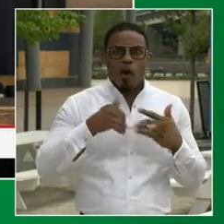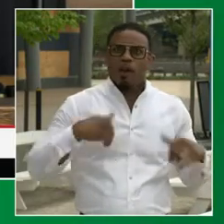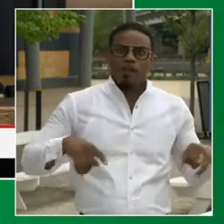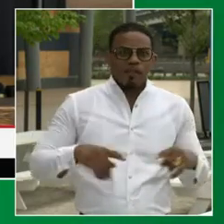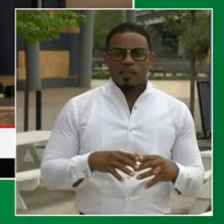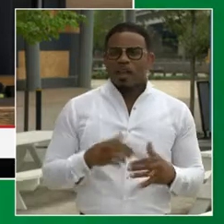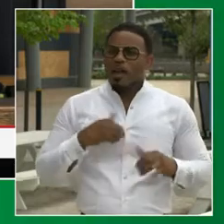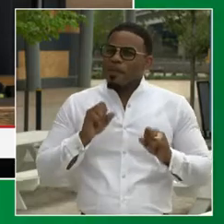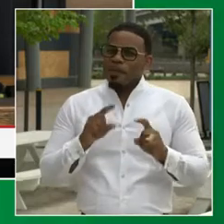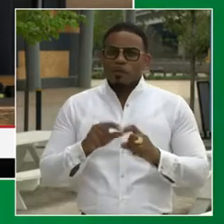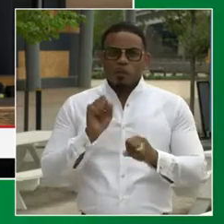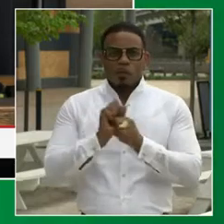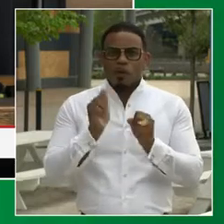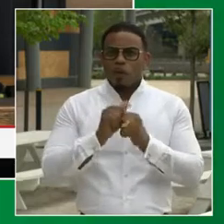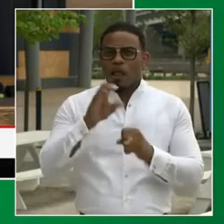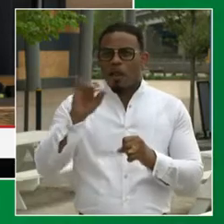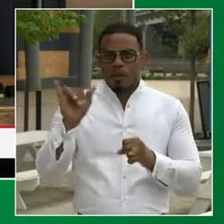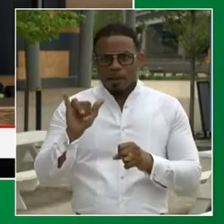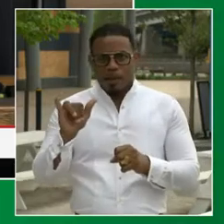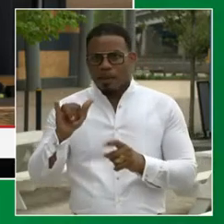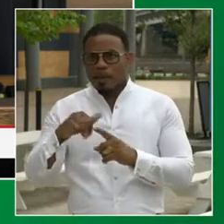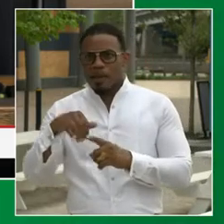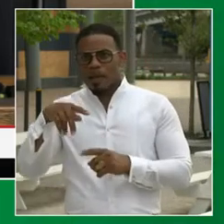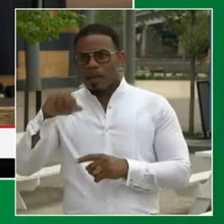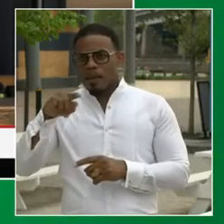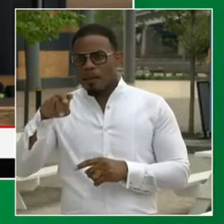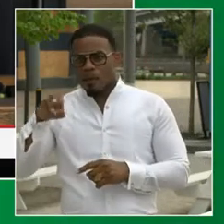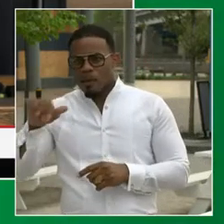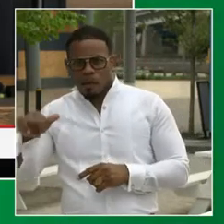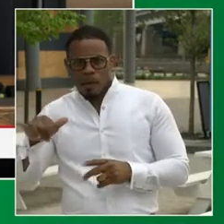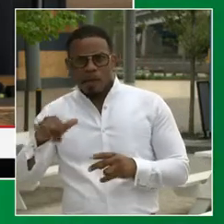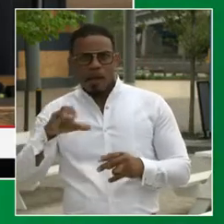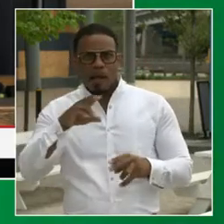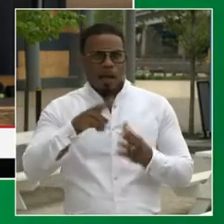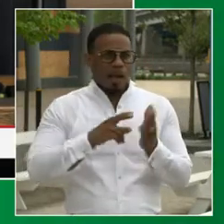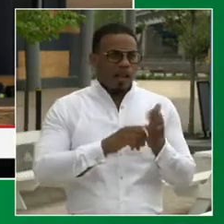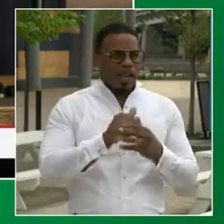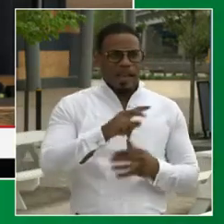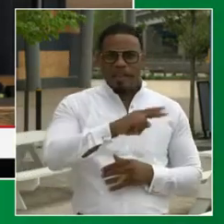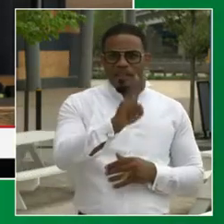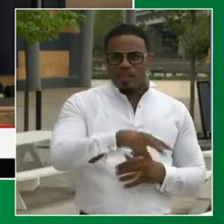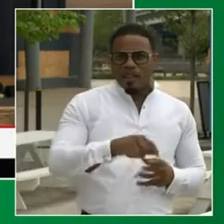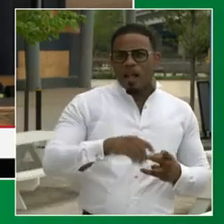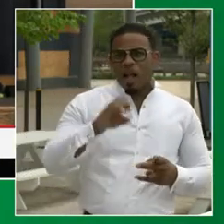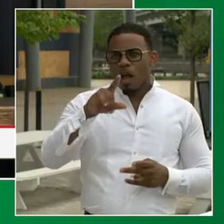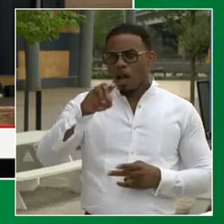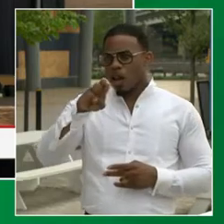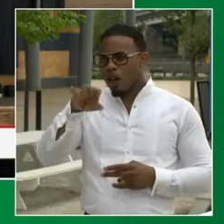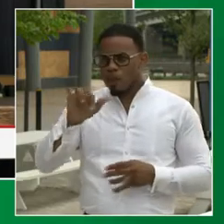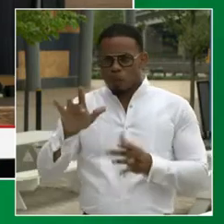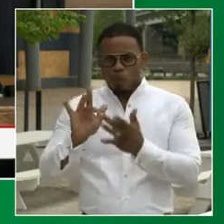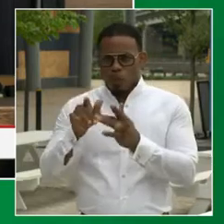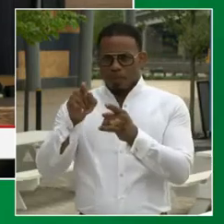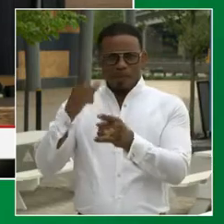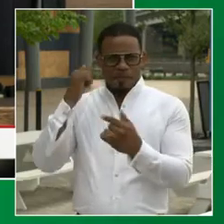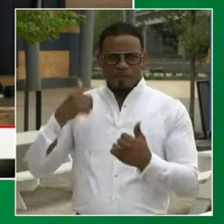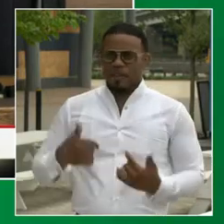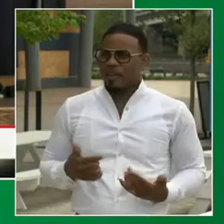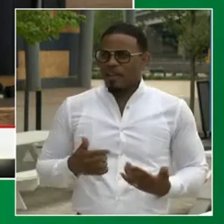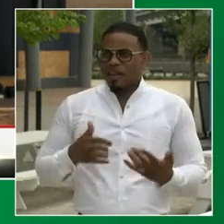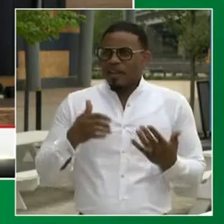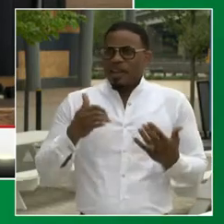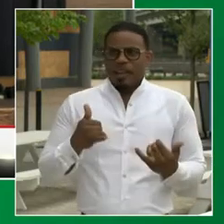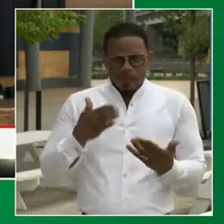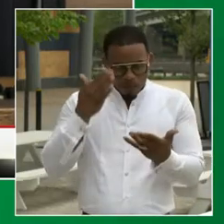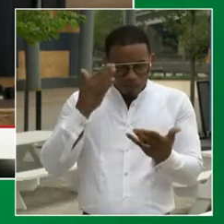us. I'm able to work with companies like us in Paraguay. I contract somebody in Venezuela, in Colombia, who's doing a website for me. And